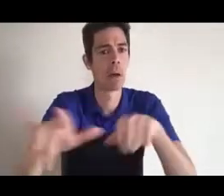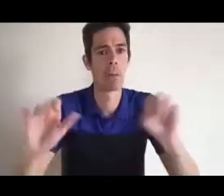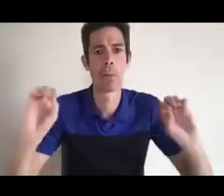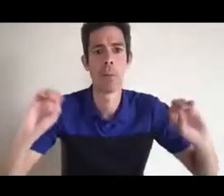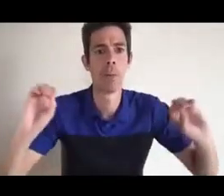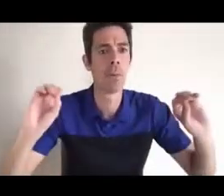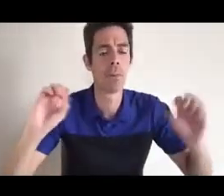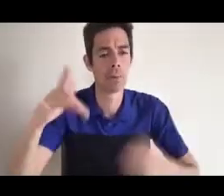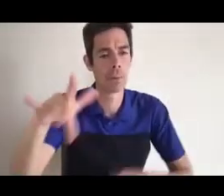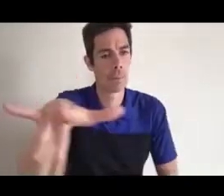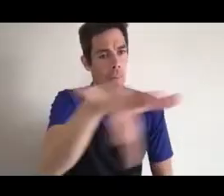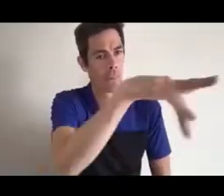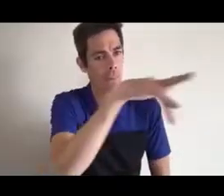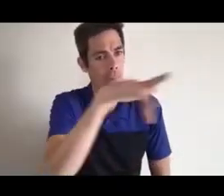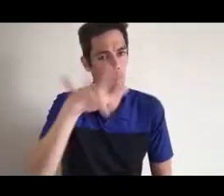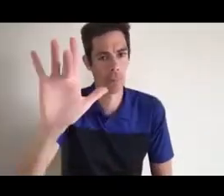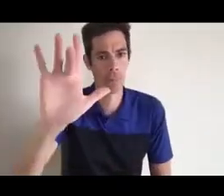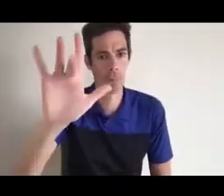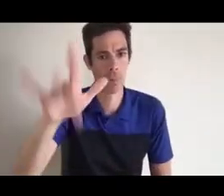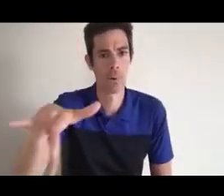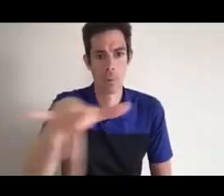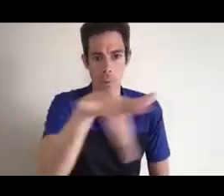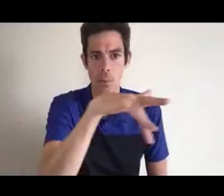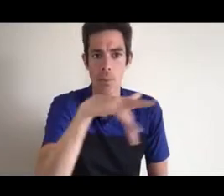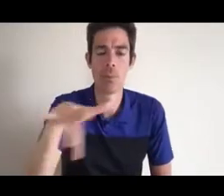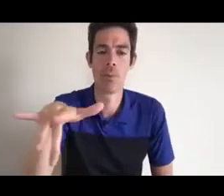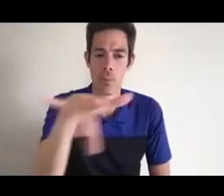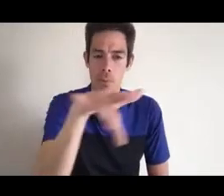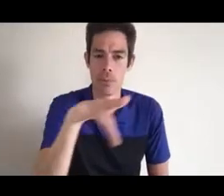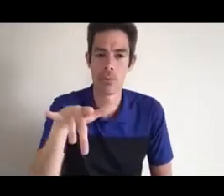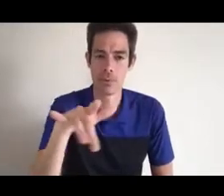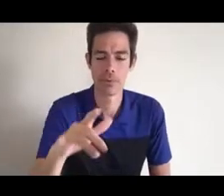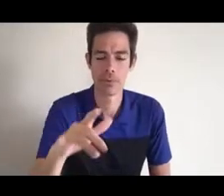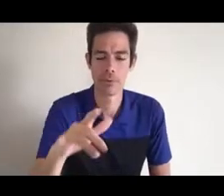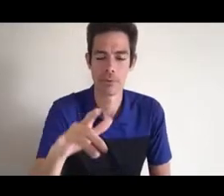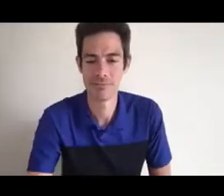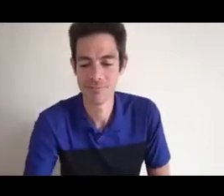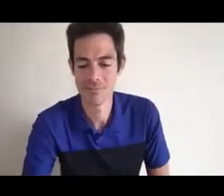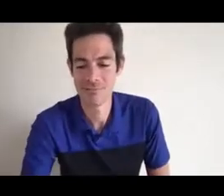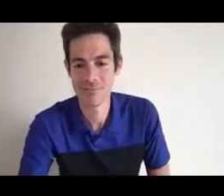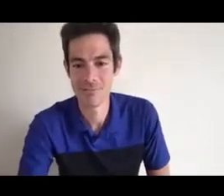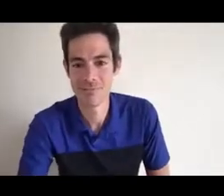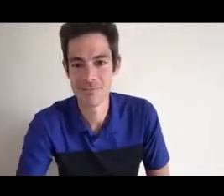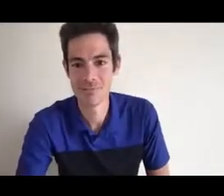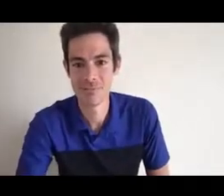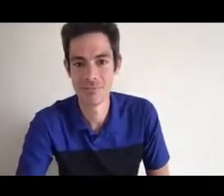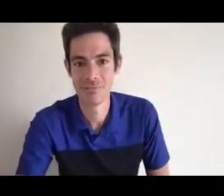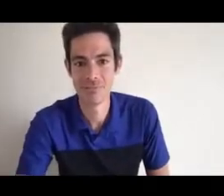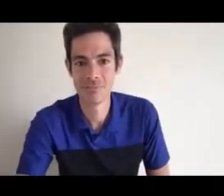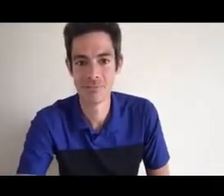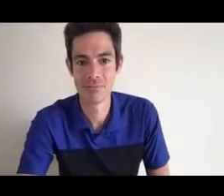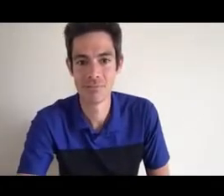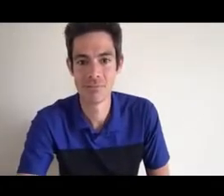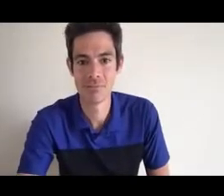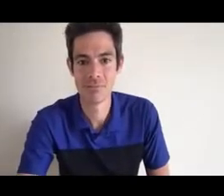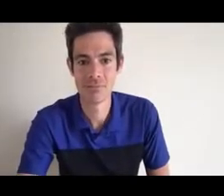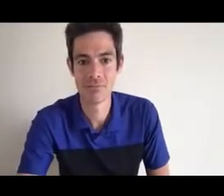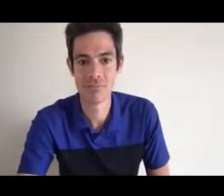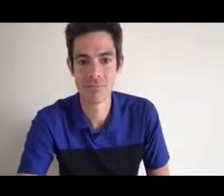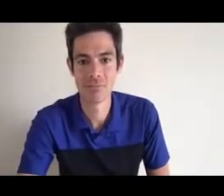it like this. If it's empty, nothing's there, you can use this middle finger sign.